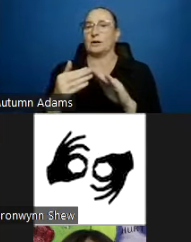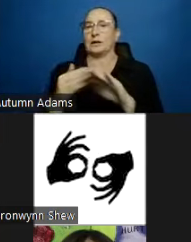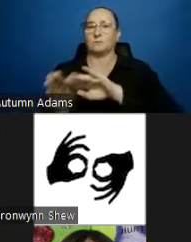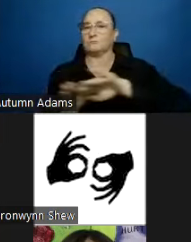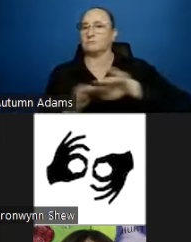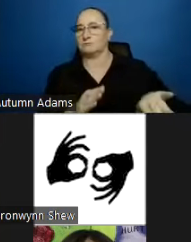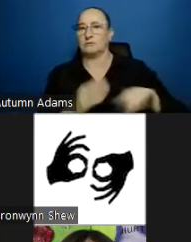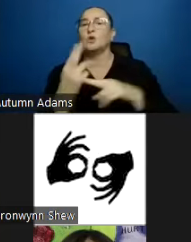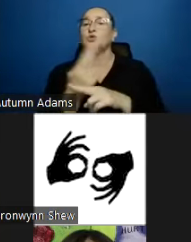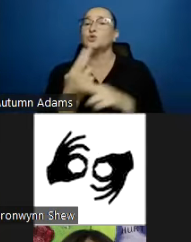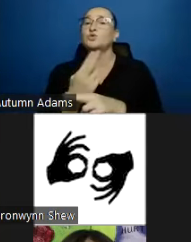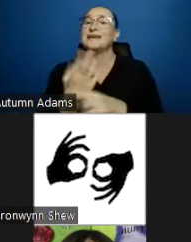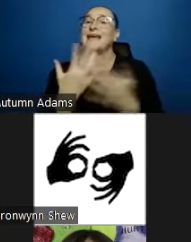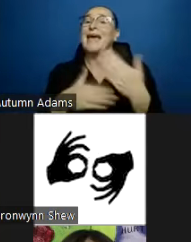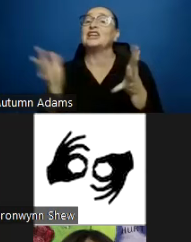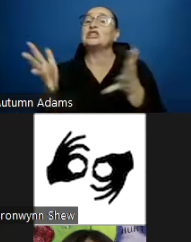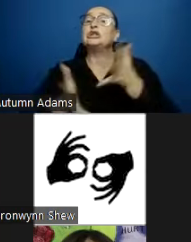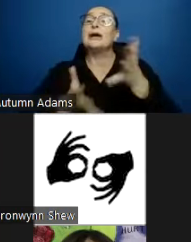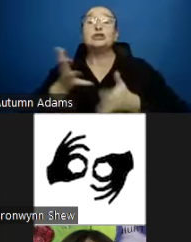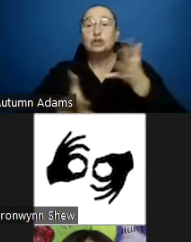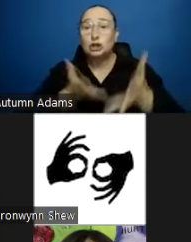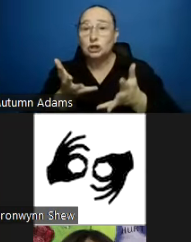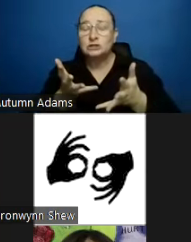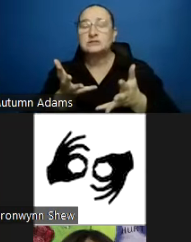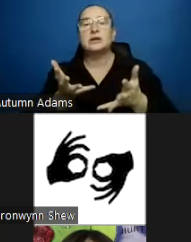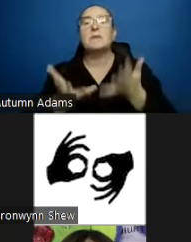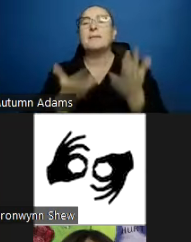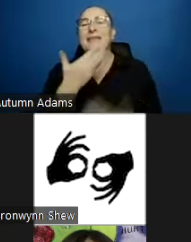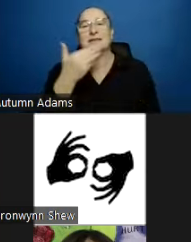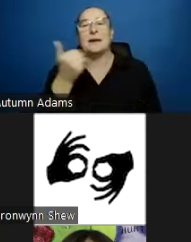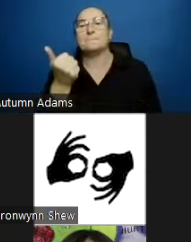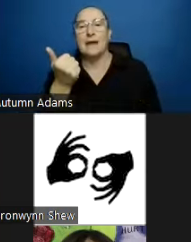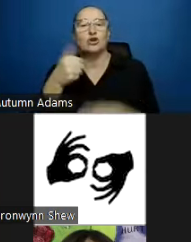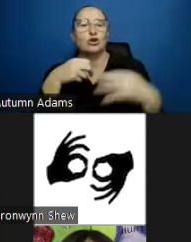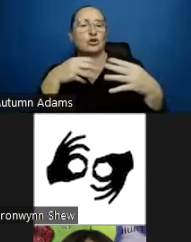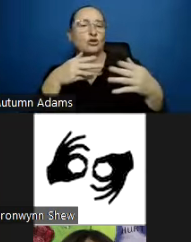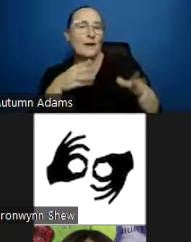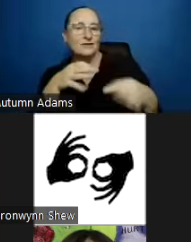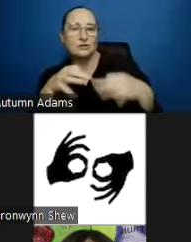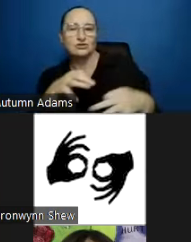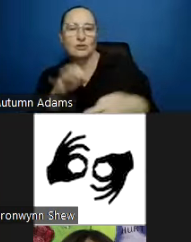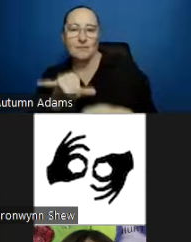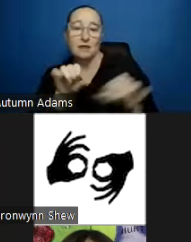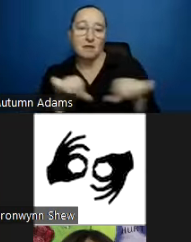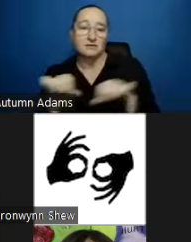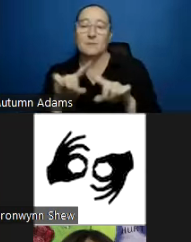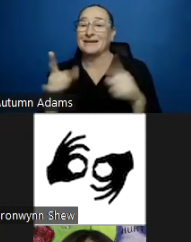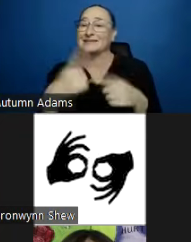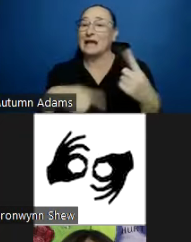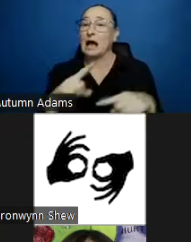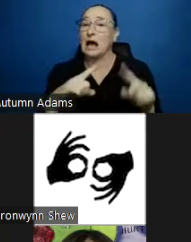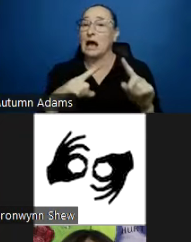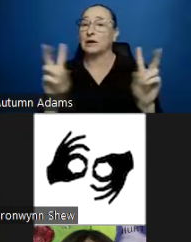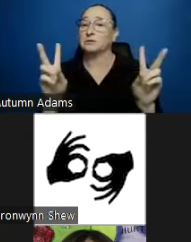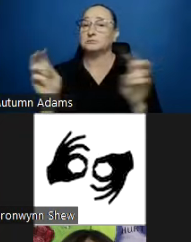hand gestures, maybe that would be a better way to describe that, possibly. But sign is an